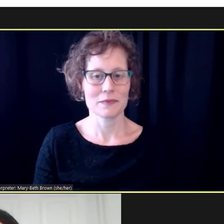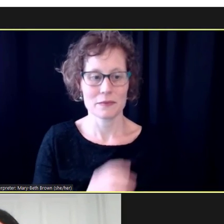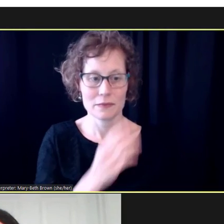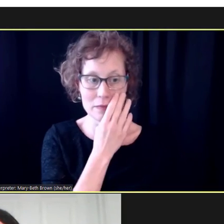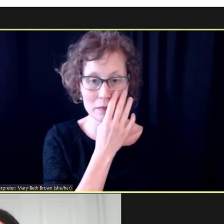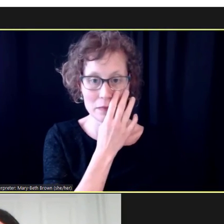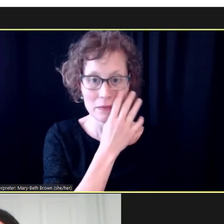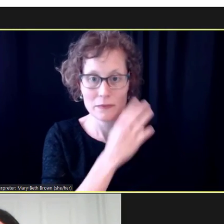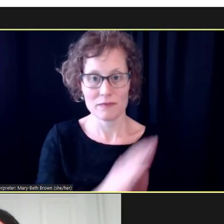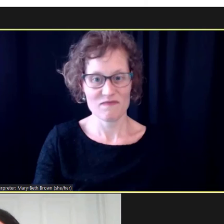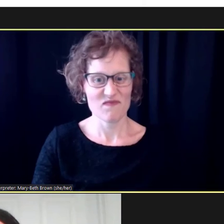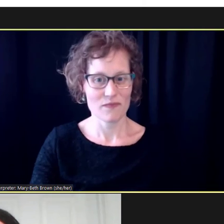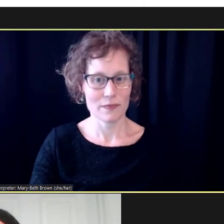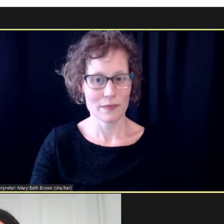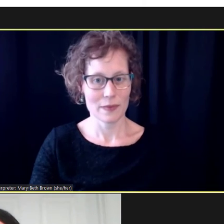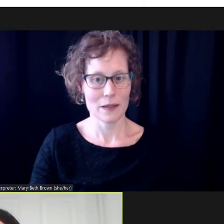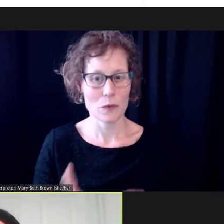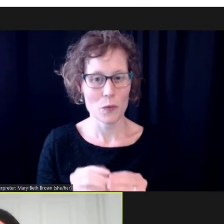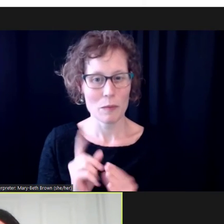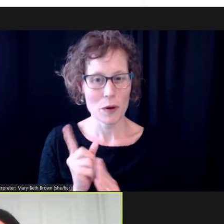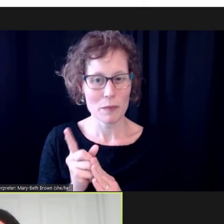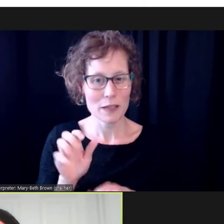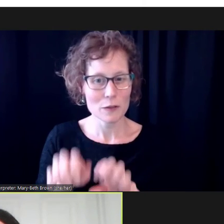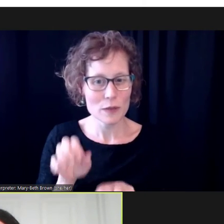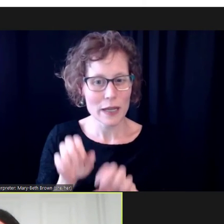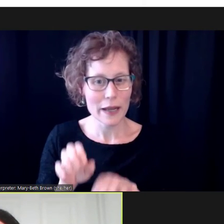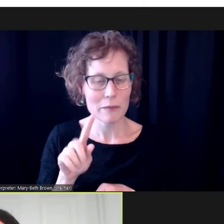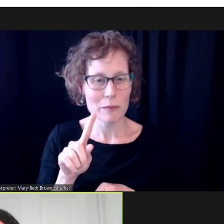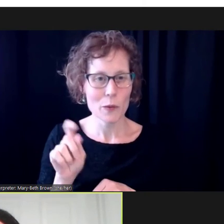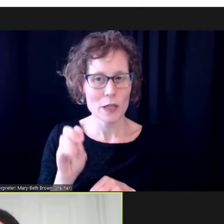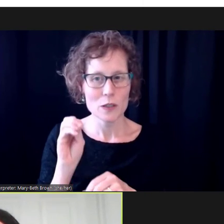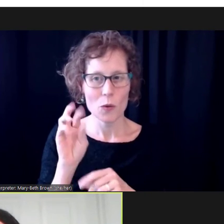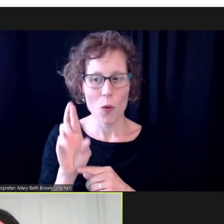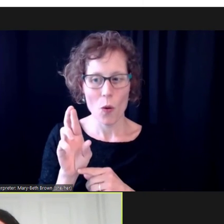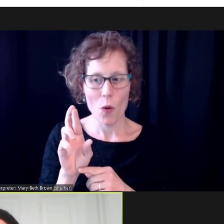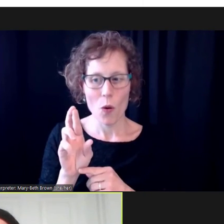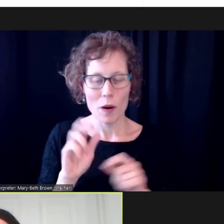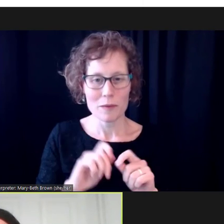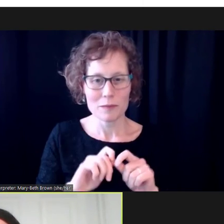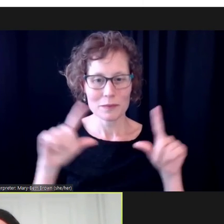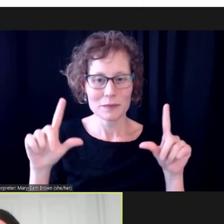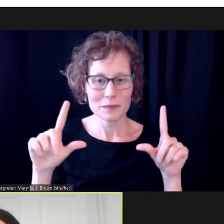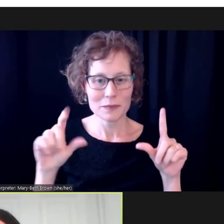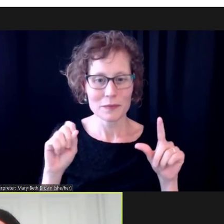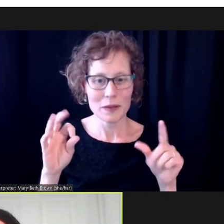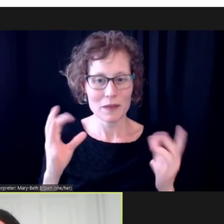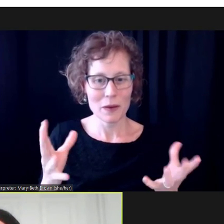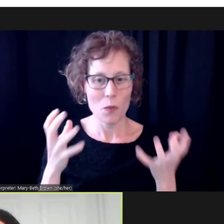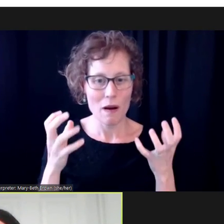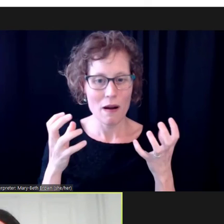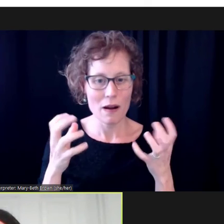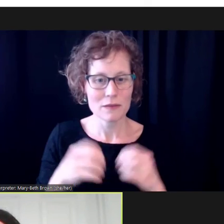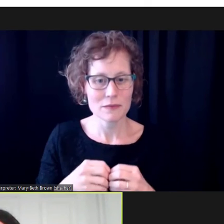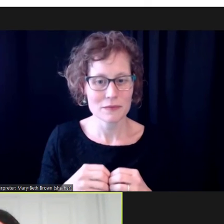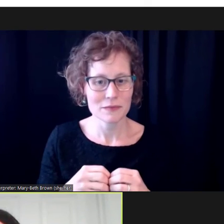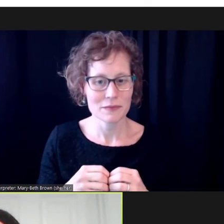You give folks another minute to type a question or come on screen if they'd like to ask.